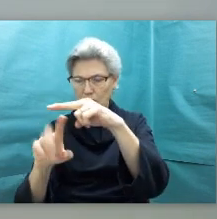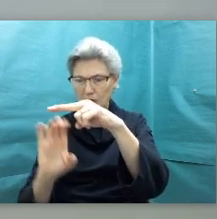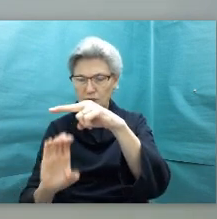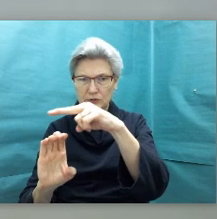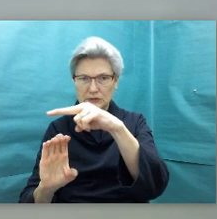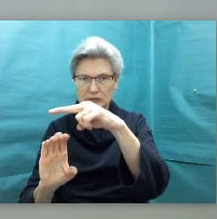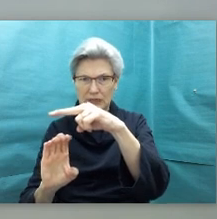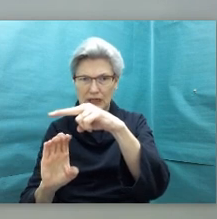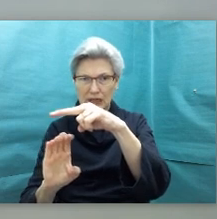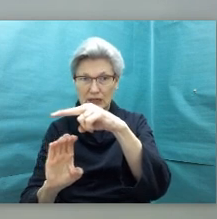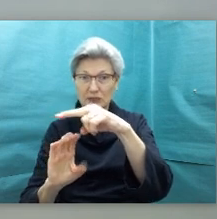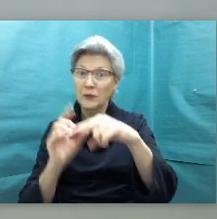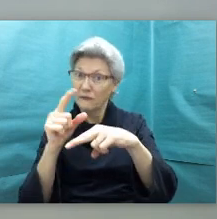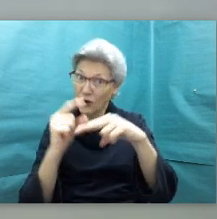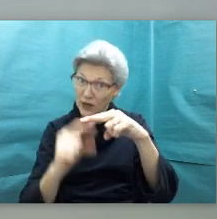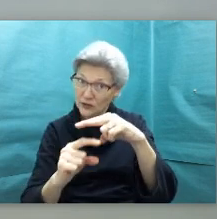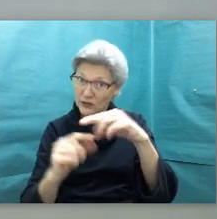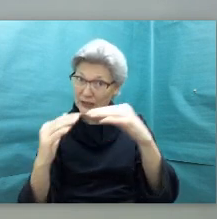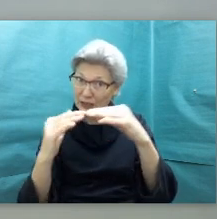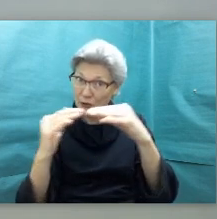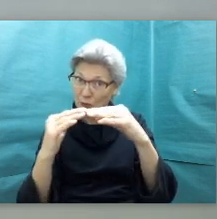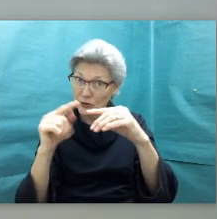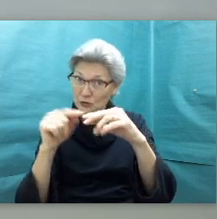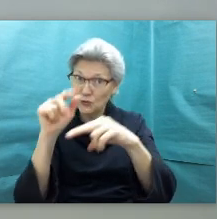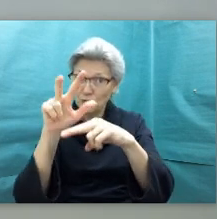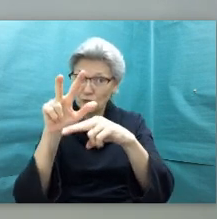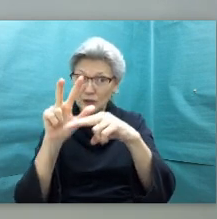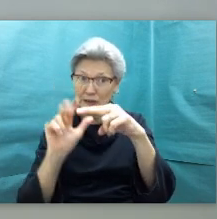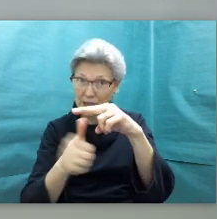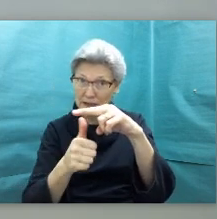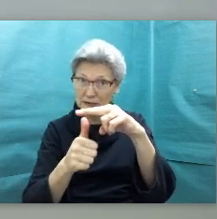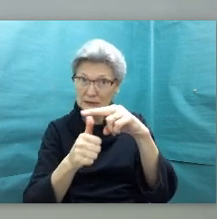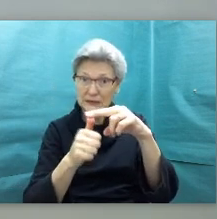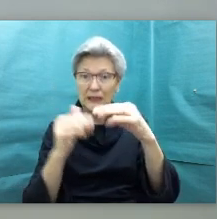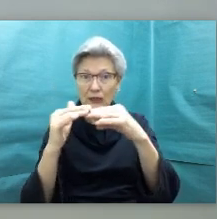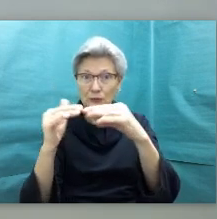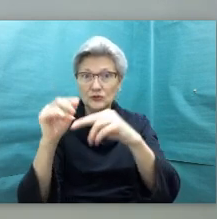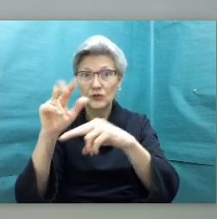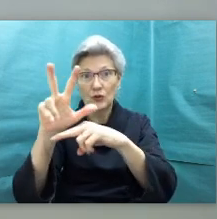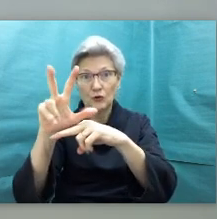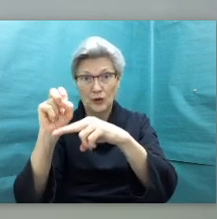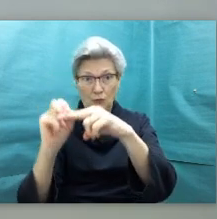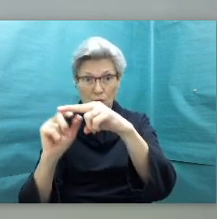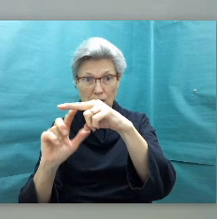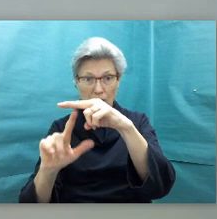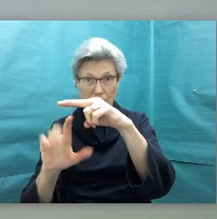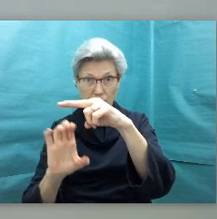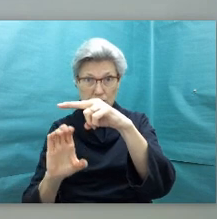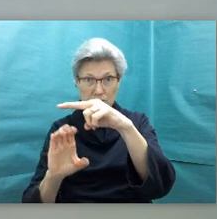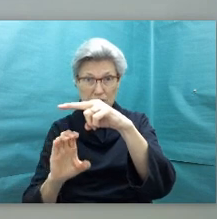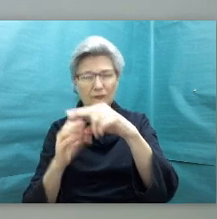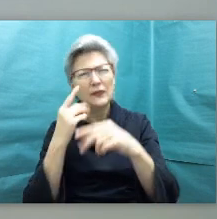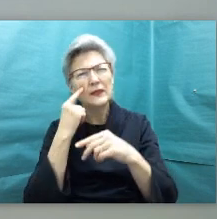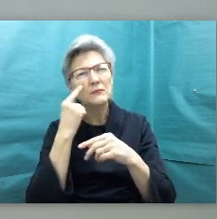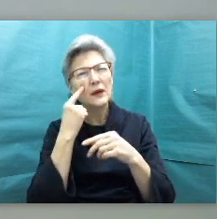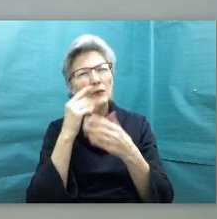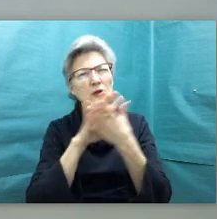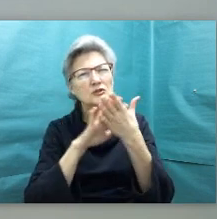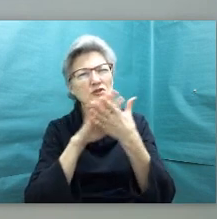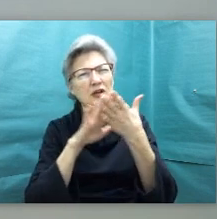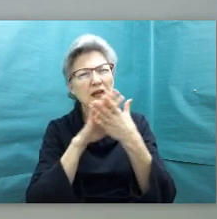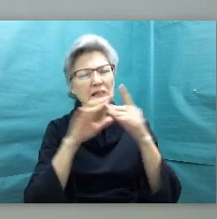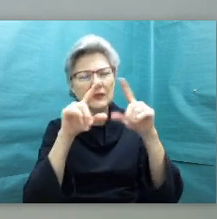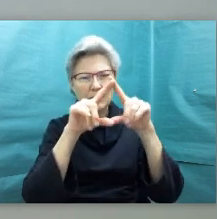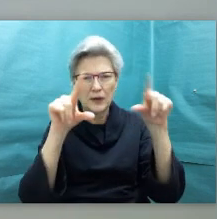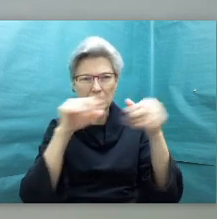30/100 as my fraction that's equivalent to 3/10. If you think back to when we were shading in models, right, our 10